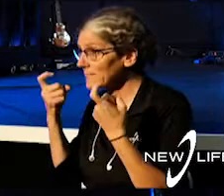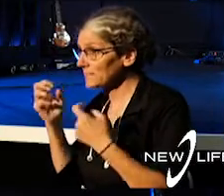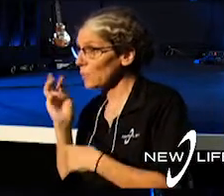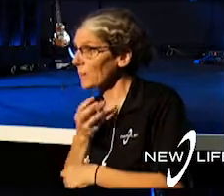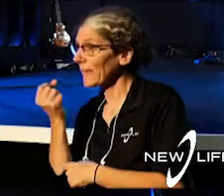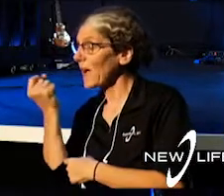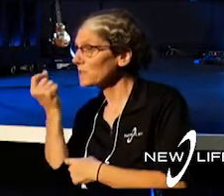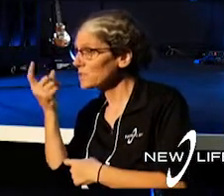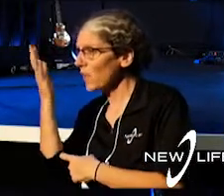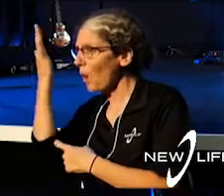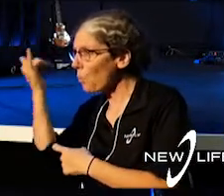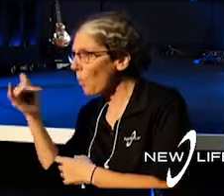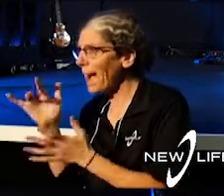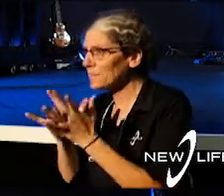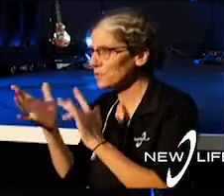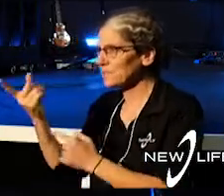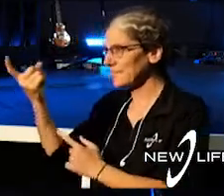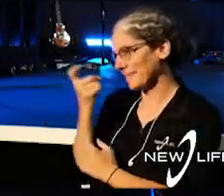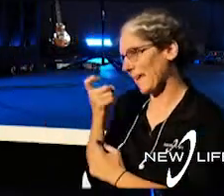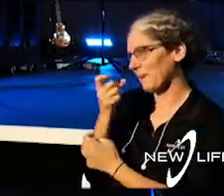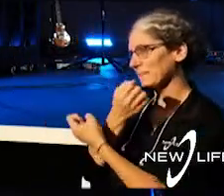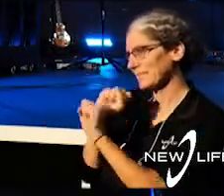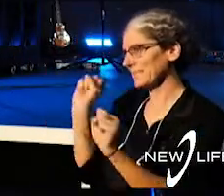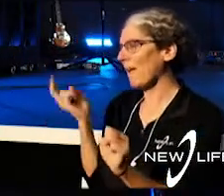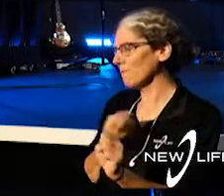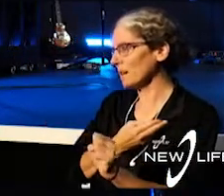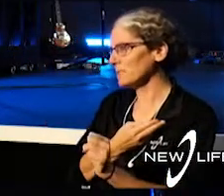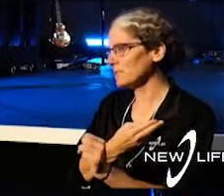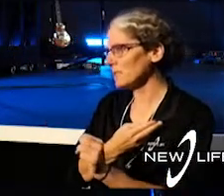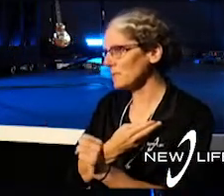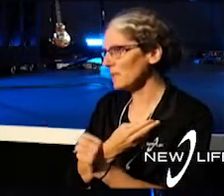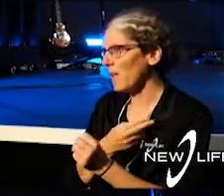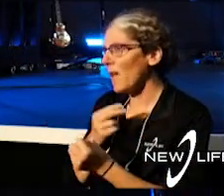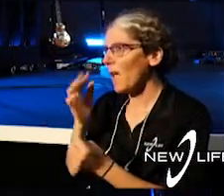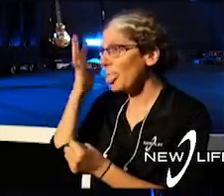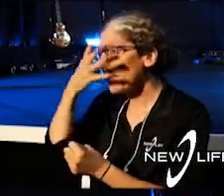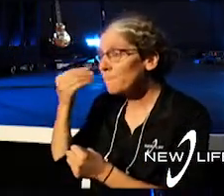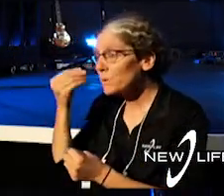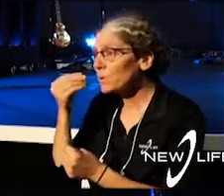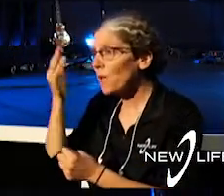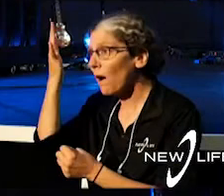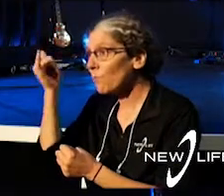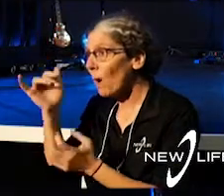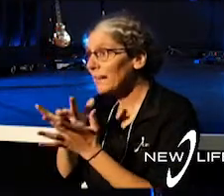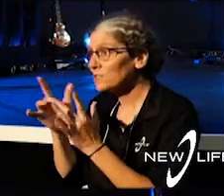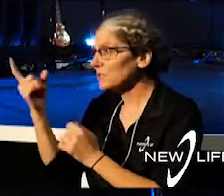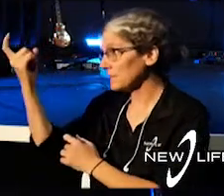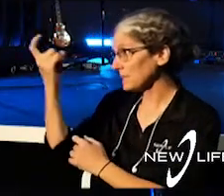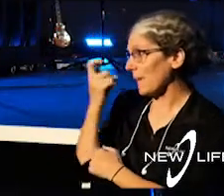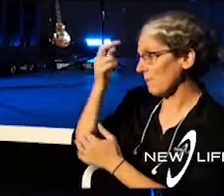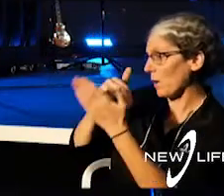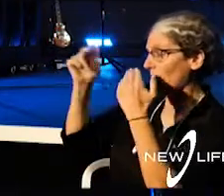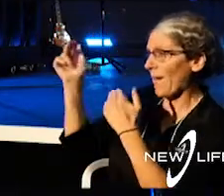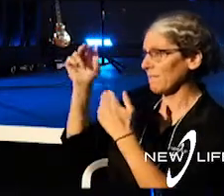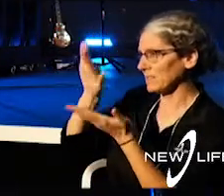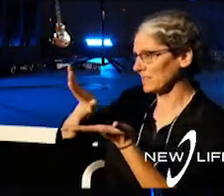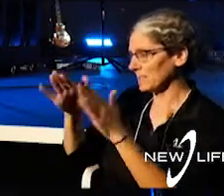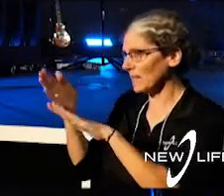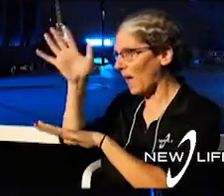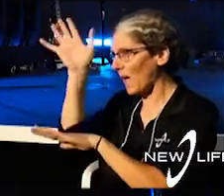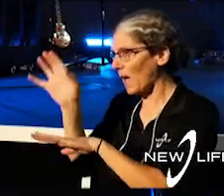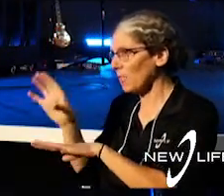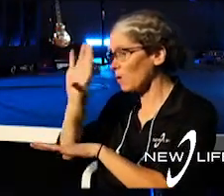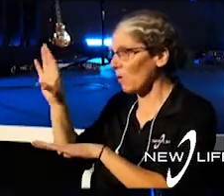the need for a Savior and the beauty of what Jesus Christ did for us on the cross. And he closes with,